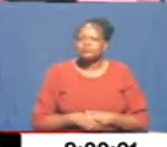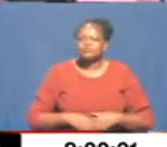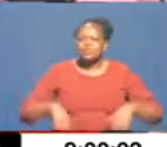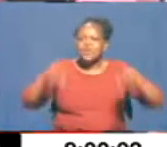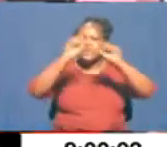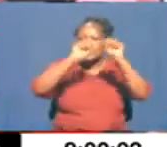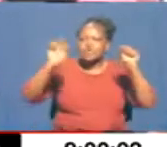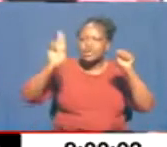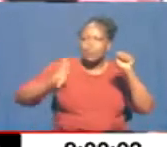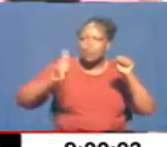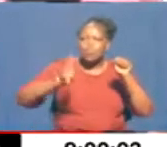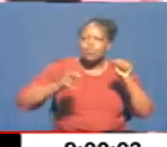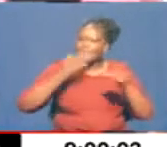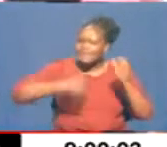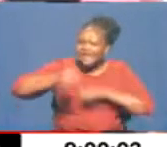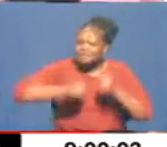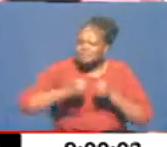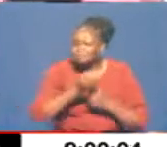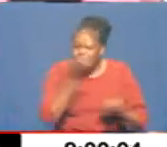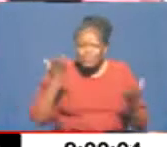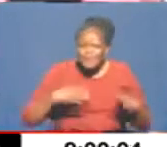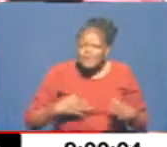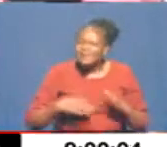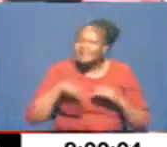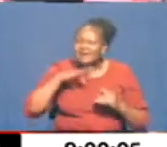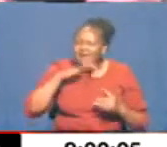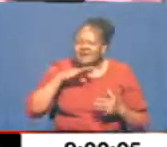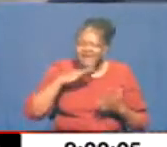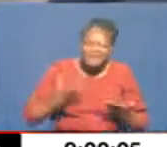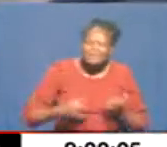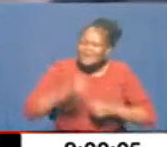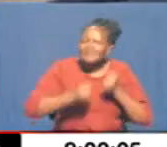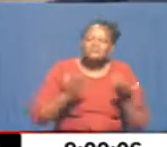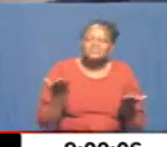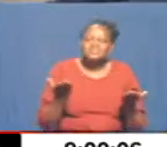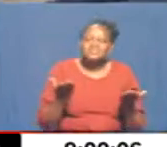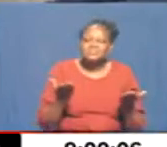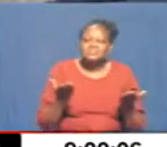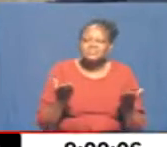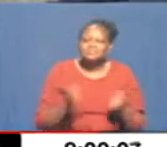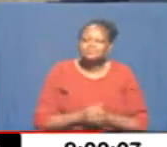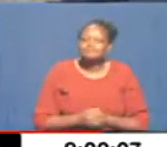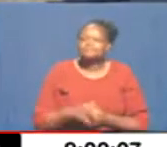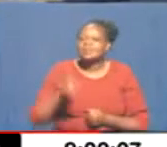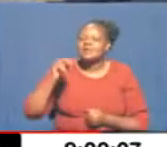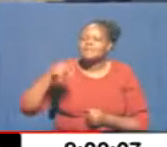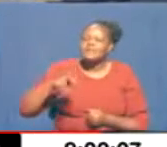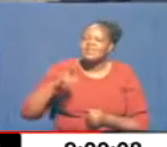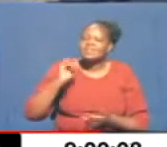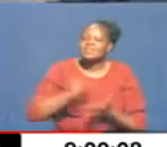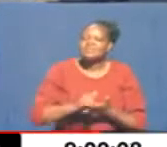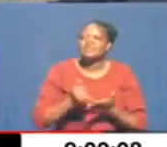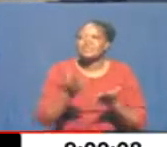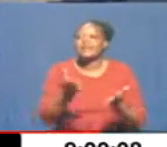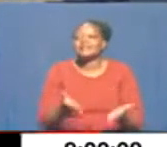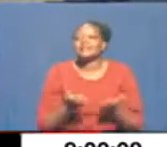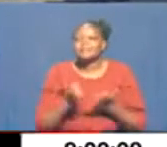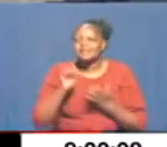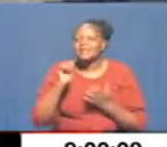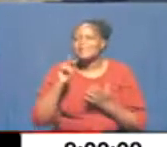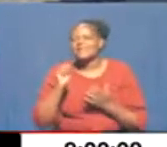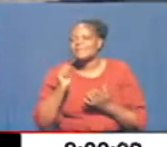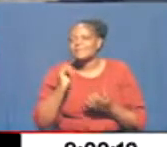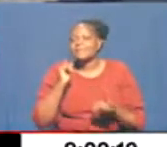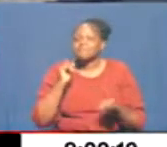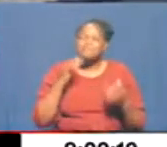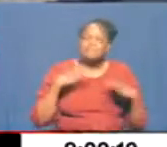action. Your citizens are dying. Take action. The NPR that we need in Laikipia, the numbers that we are told have been